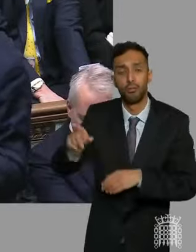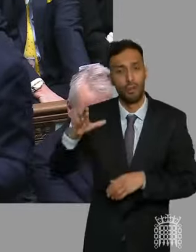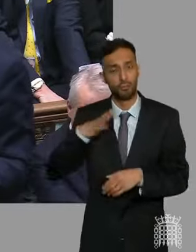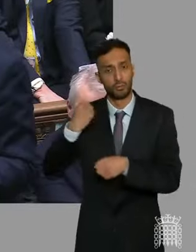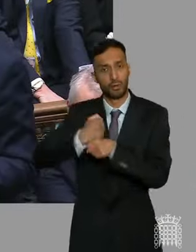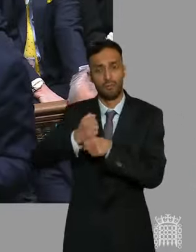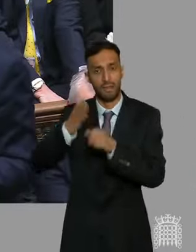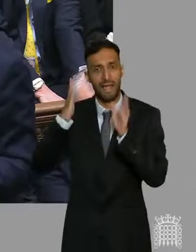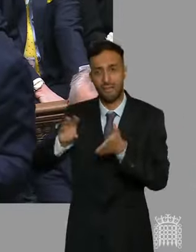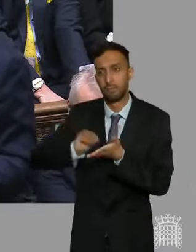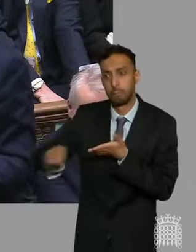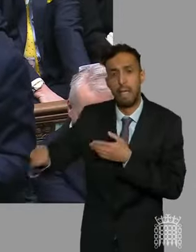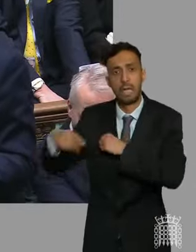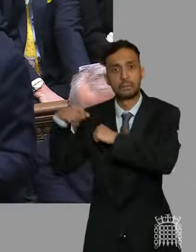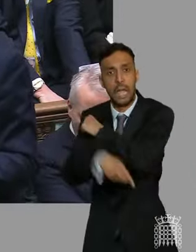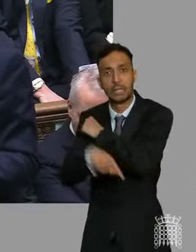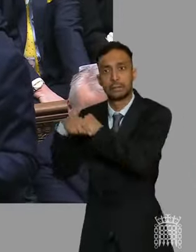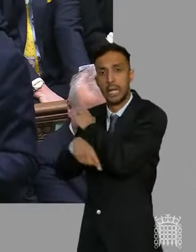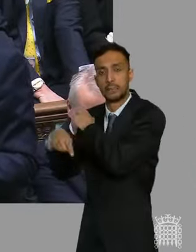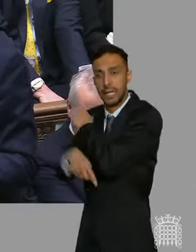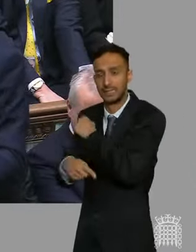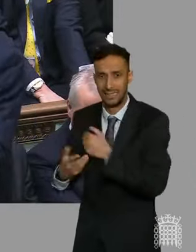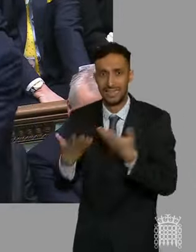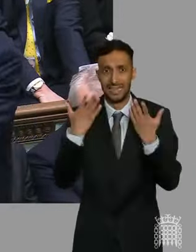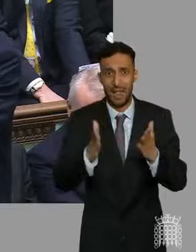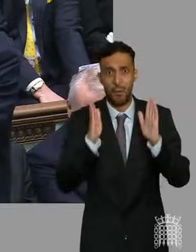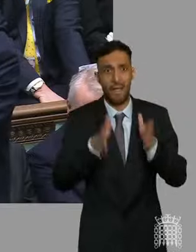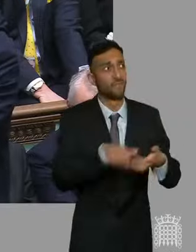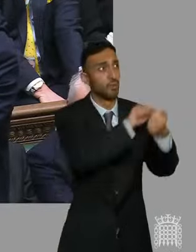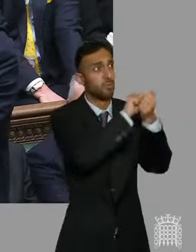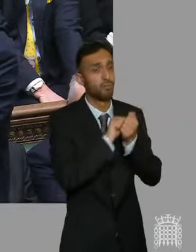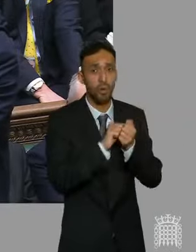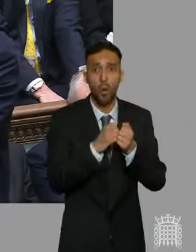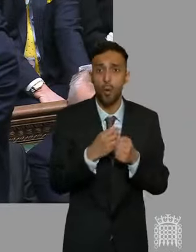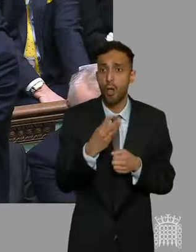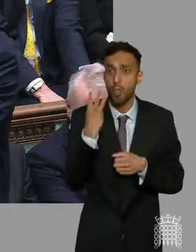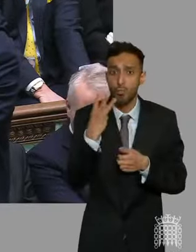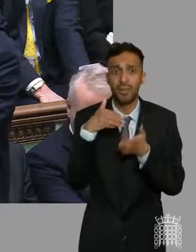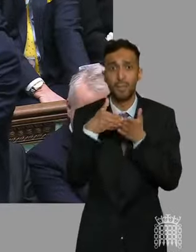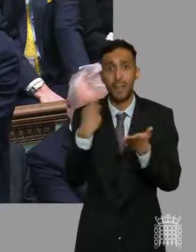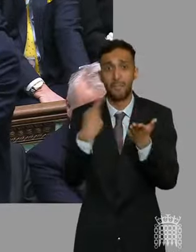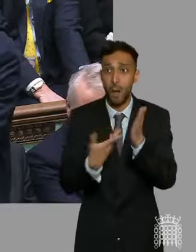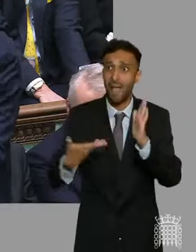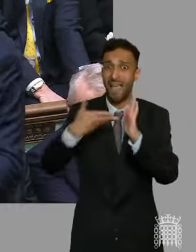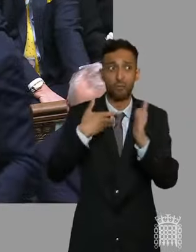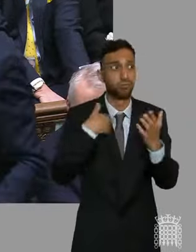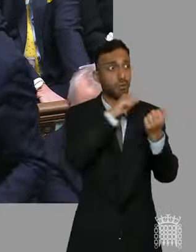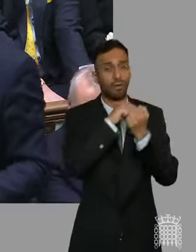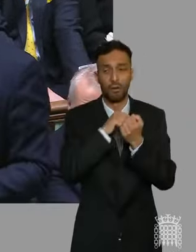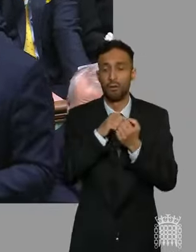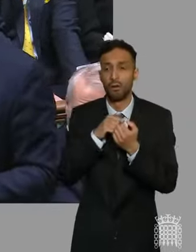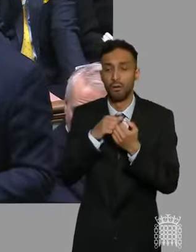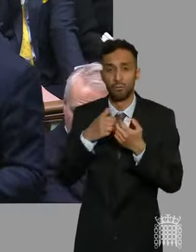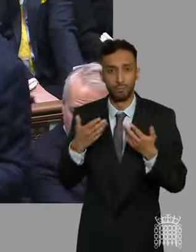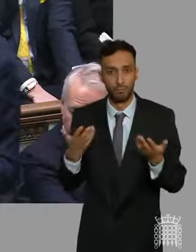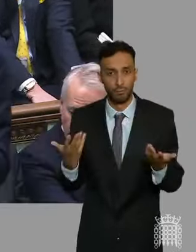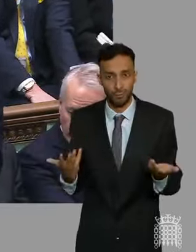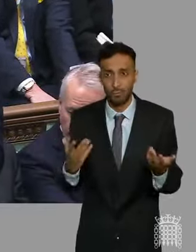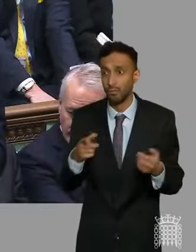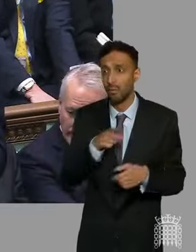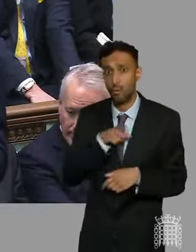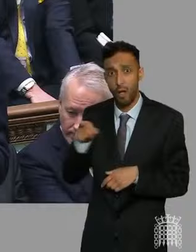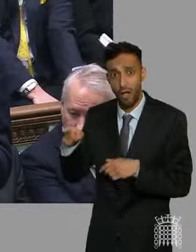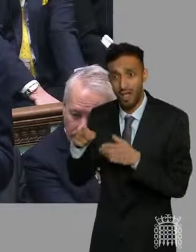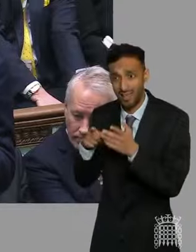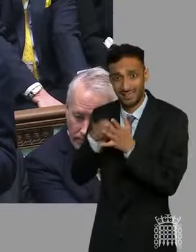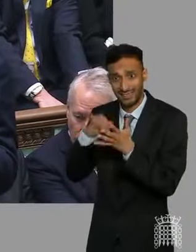to stop making people pay for bailing out the vulture funds drowning Thames Water in debt? Will his government